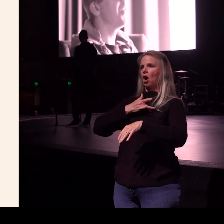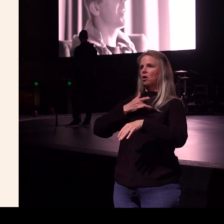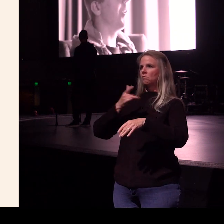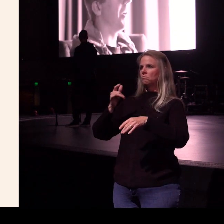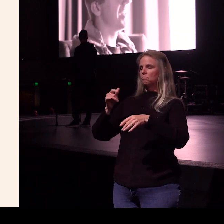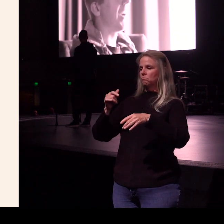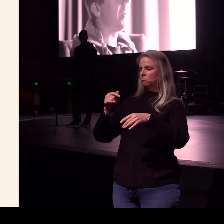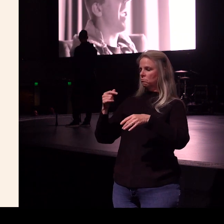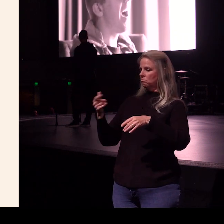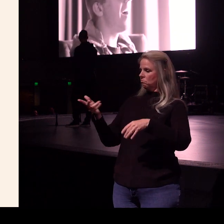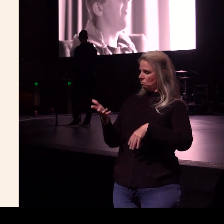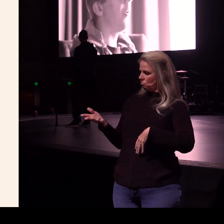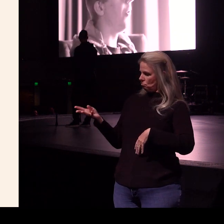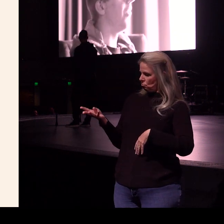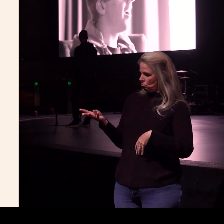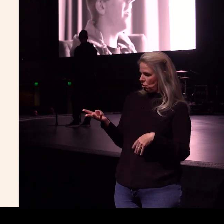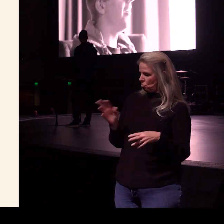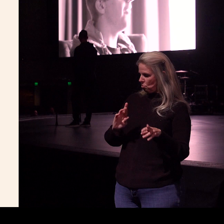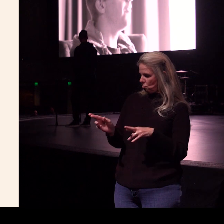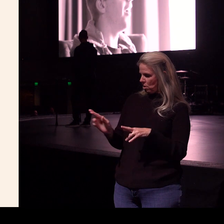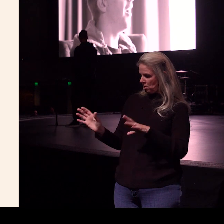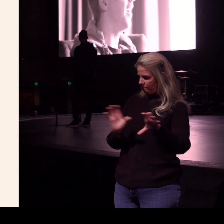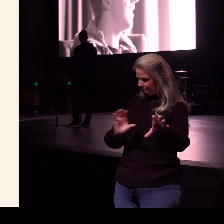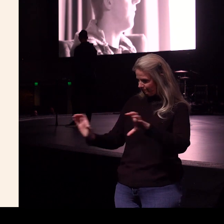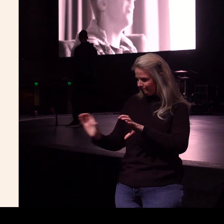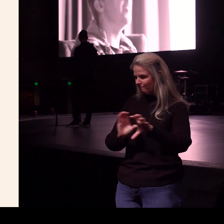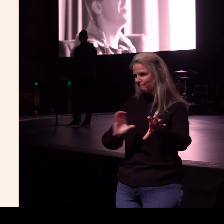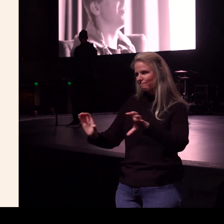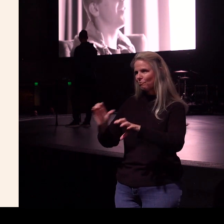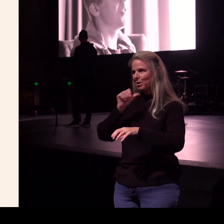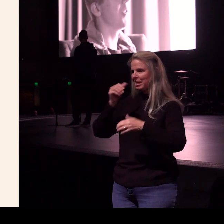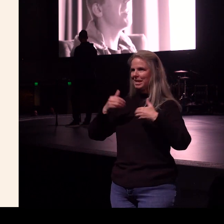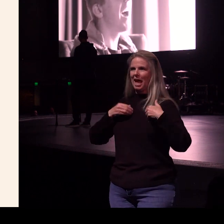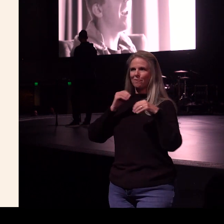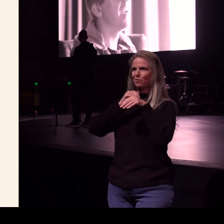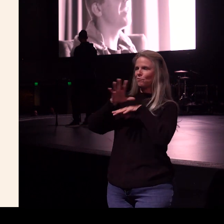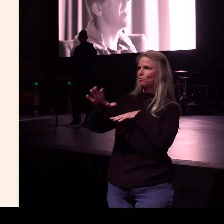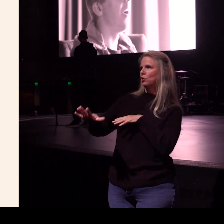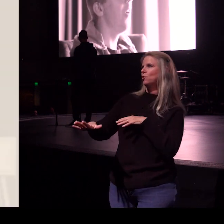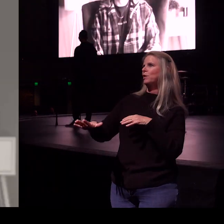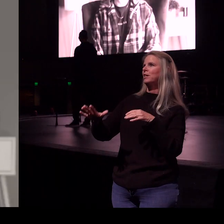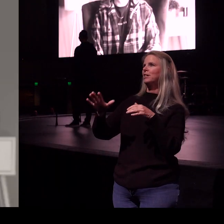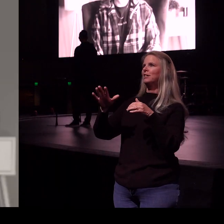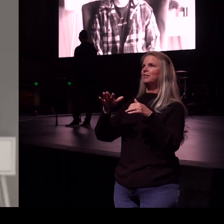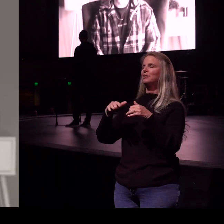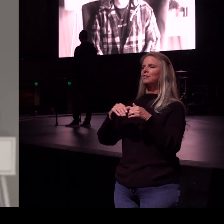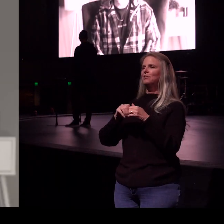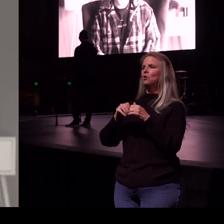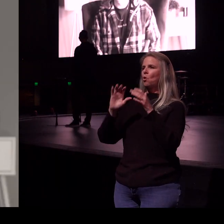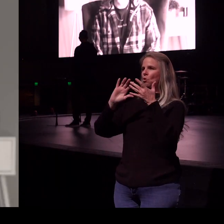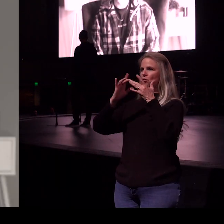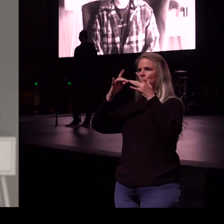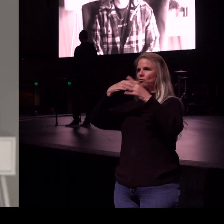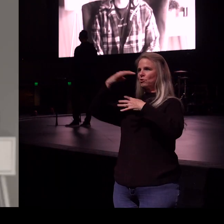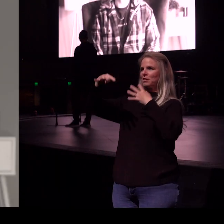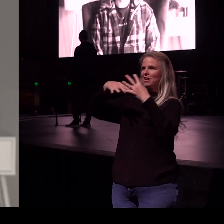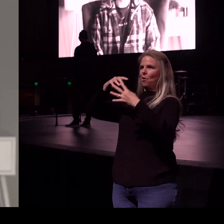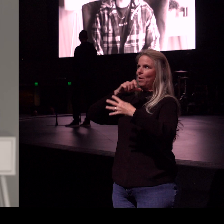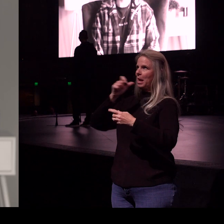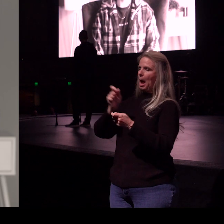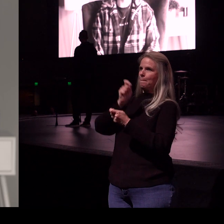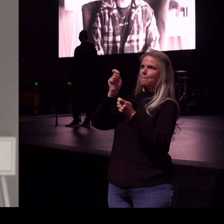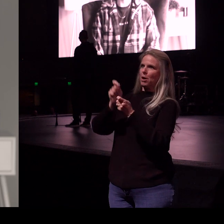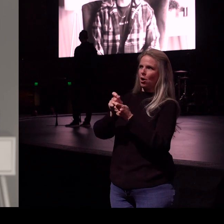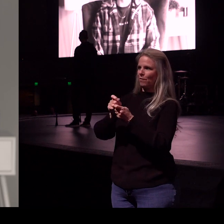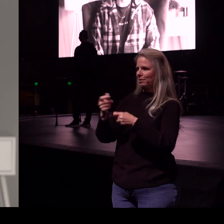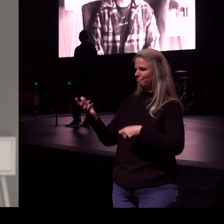we were just middle schoolers. Like we didn't have a whole lot of influence or social status. You know, we definitely weren't perfect in any means. You know, we'd always